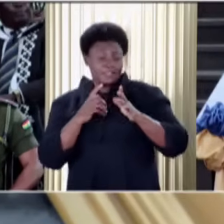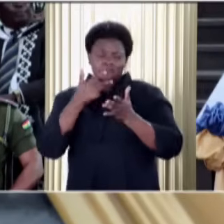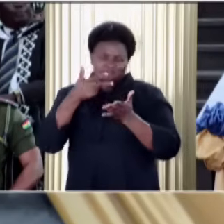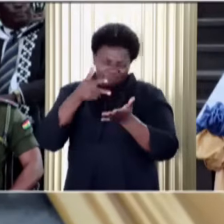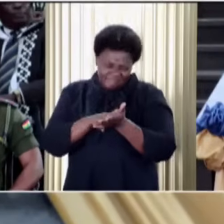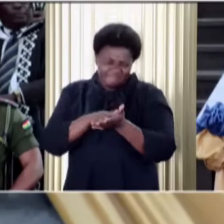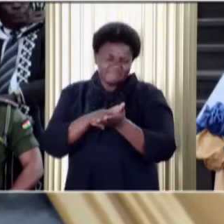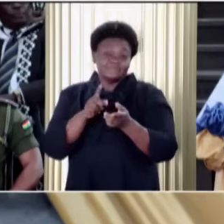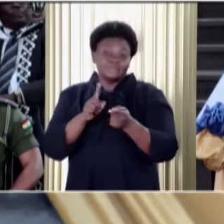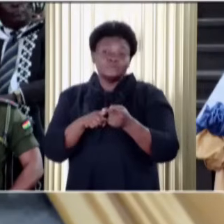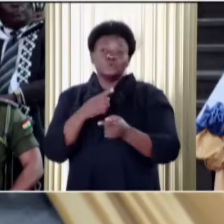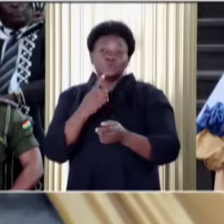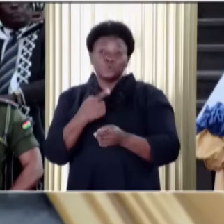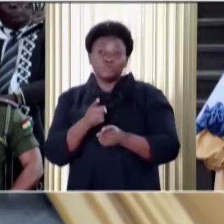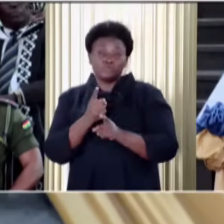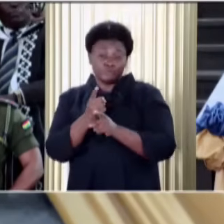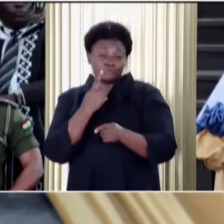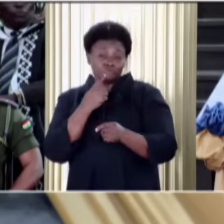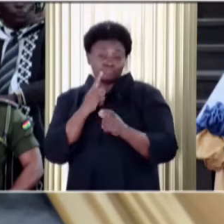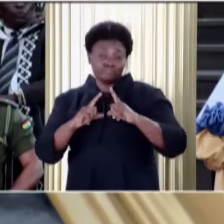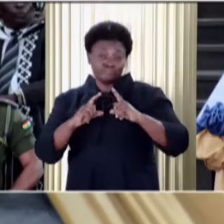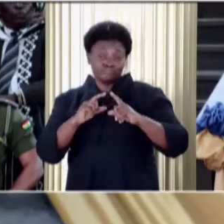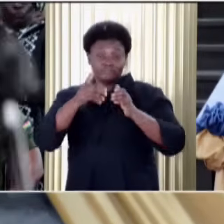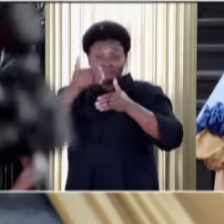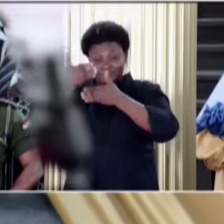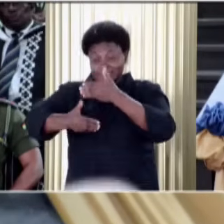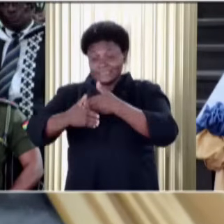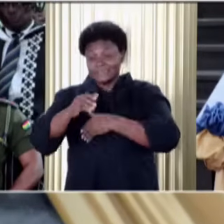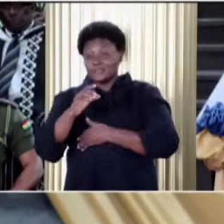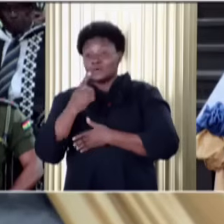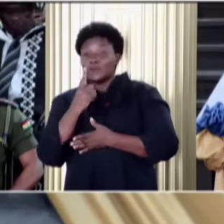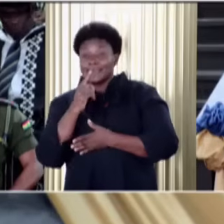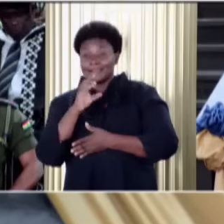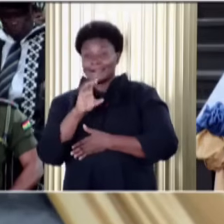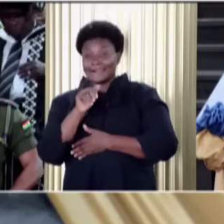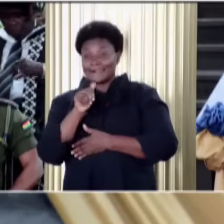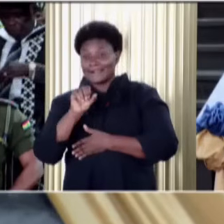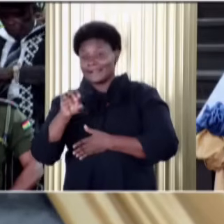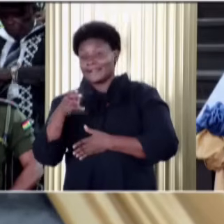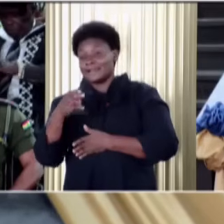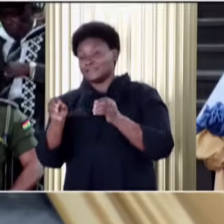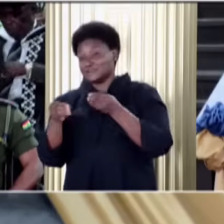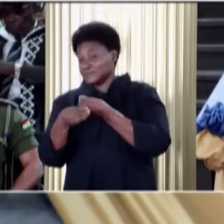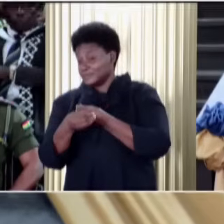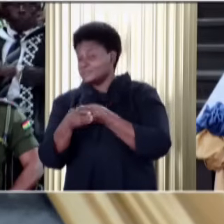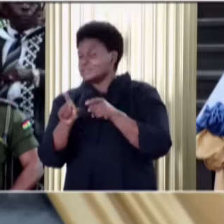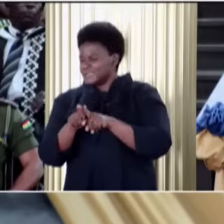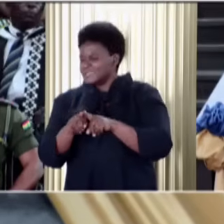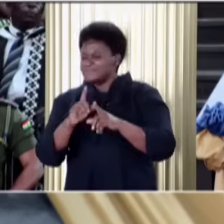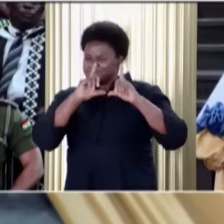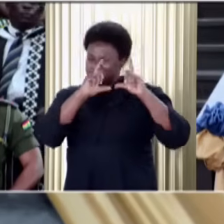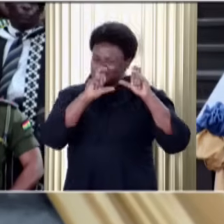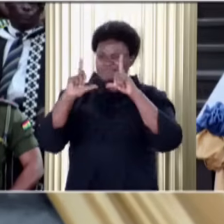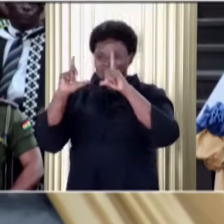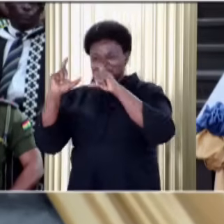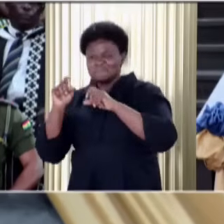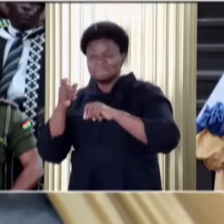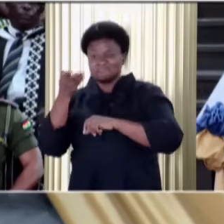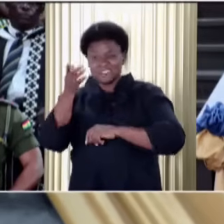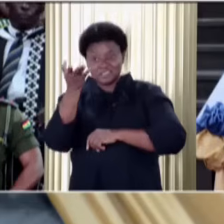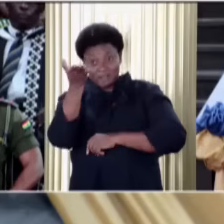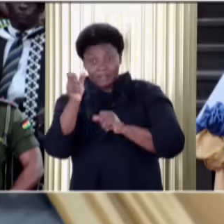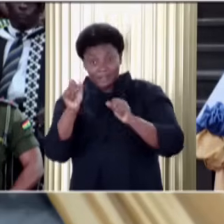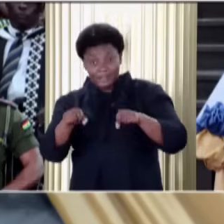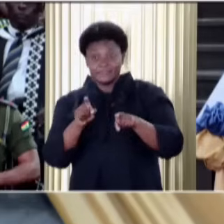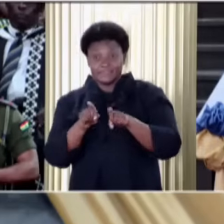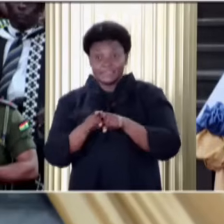Edzi Quadrangle, which is close to the cash office behind Commonwealth Hall. You can take photos there. You can also take photos at the